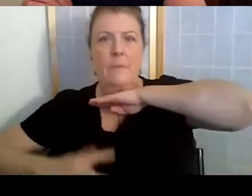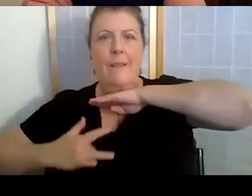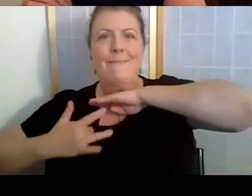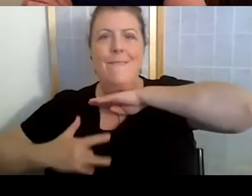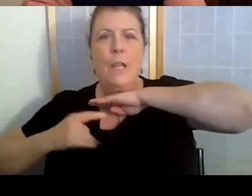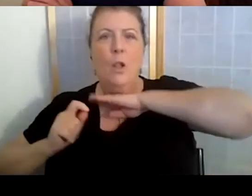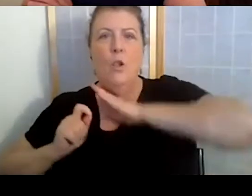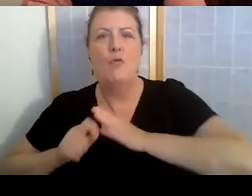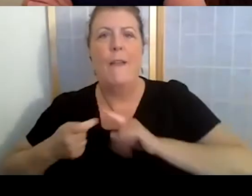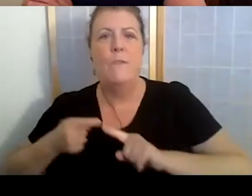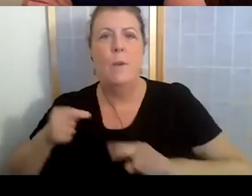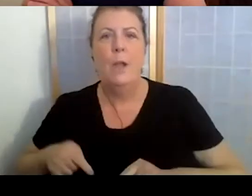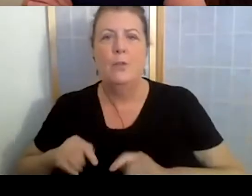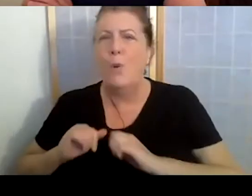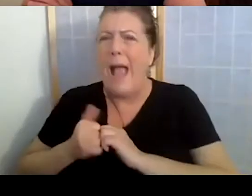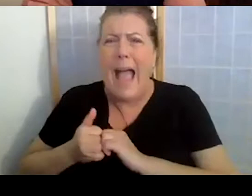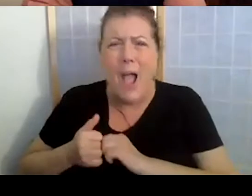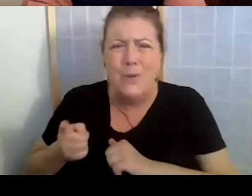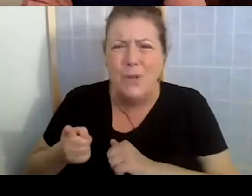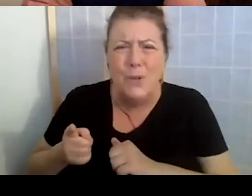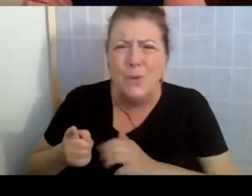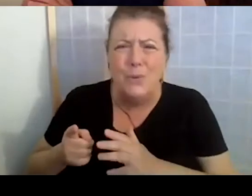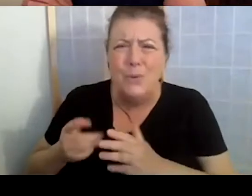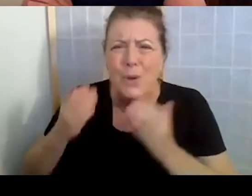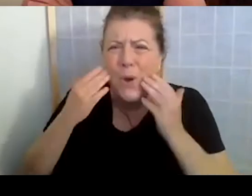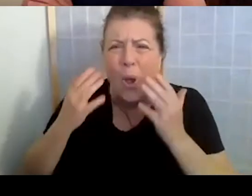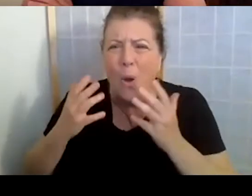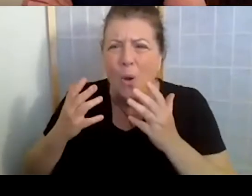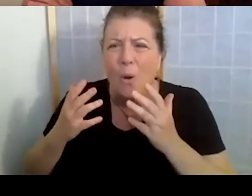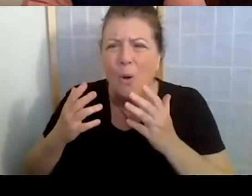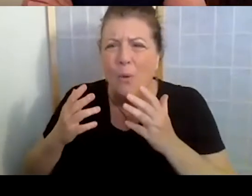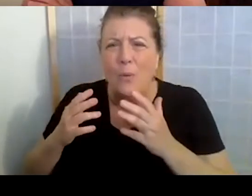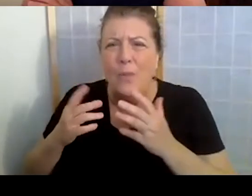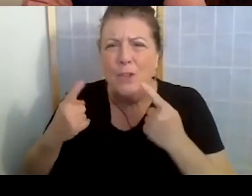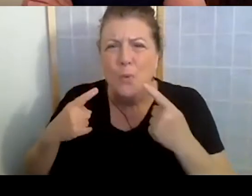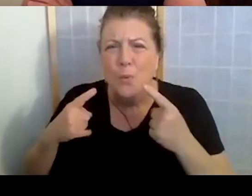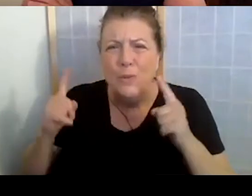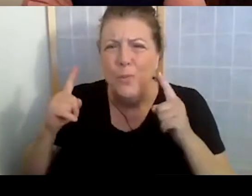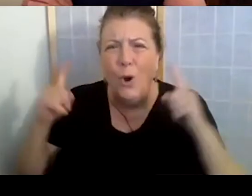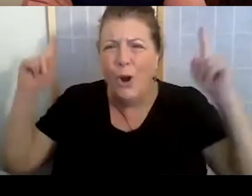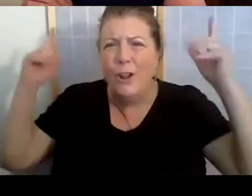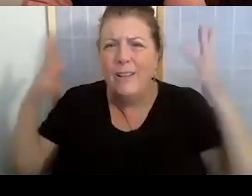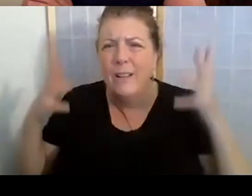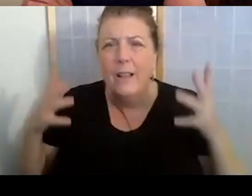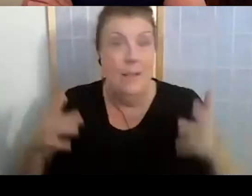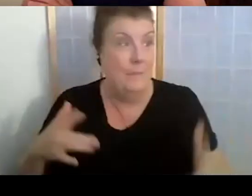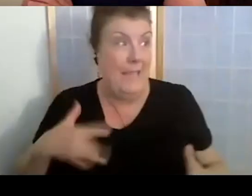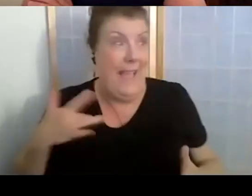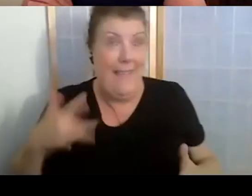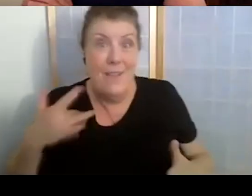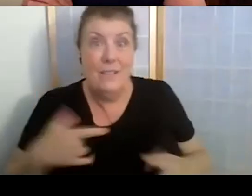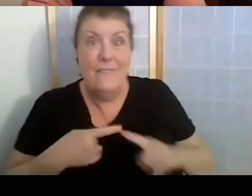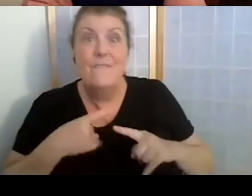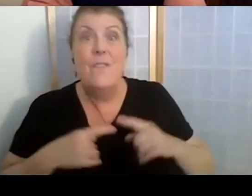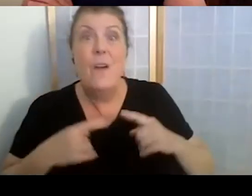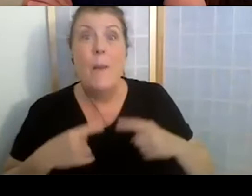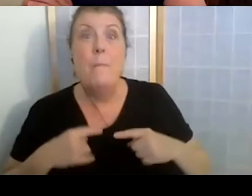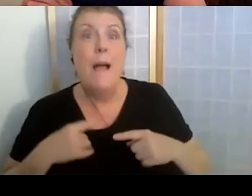next 4 years of my... Felt it completely neck down. It was just a pure, all my decisions are made in my